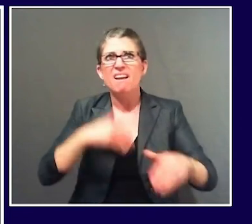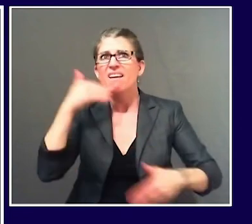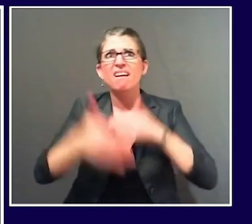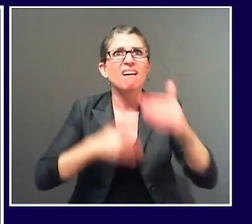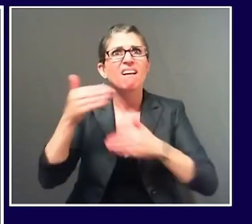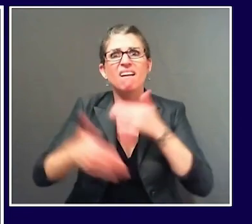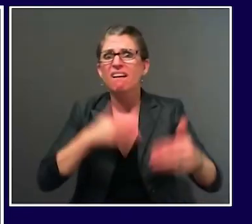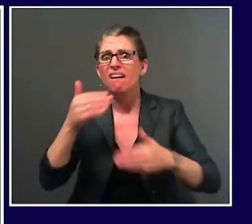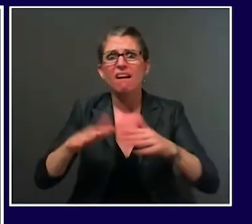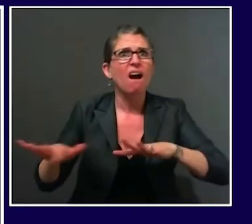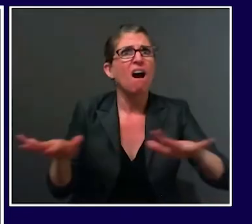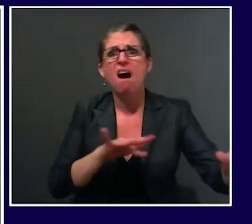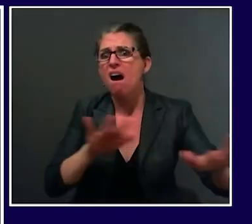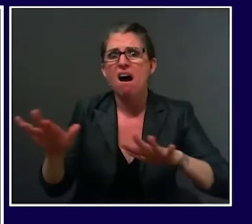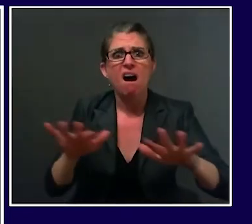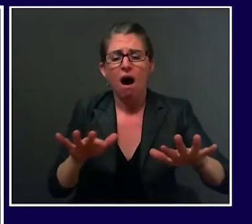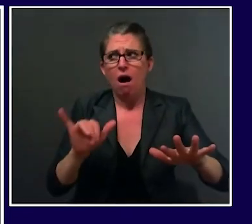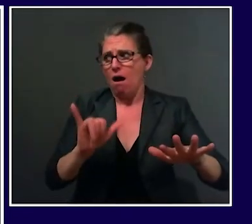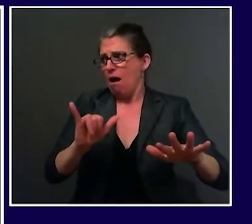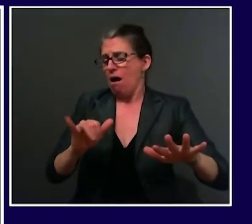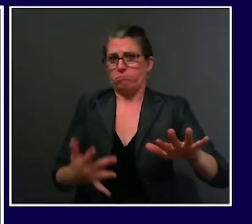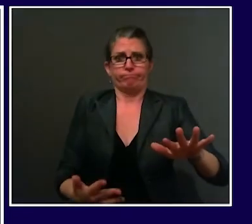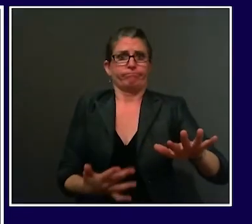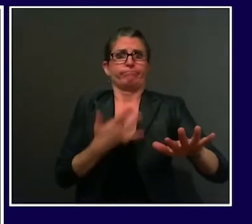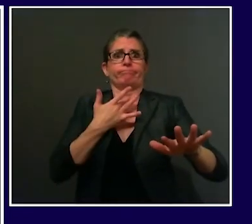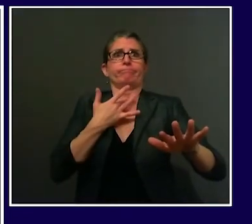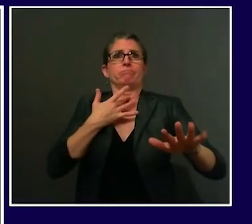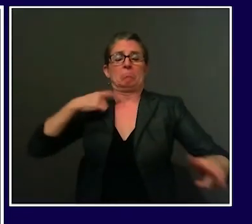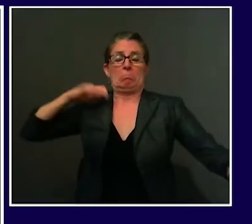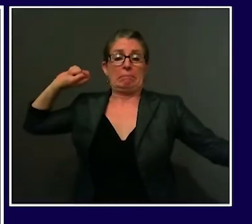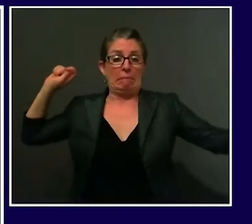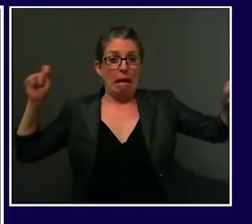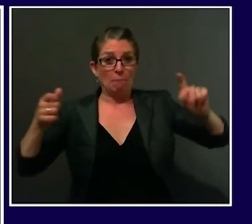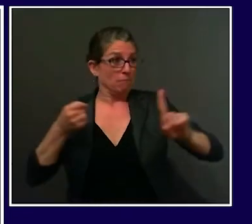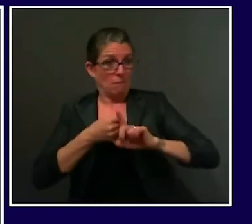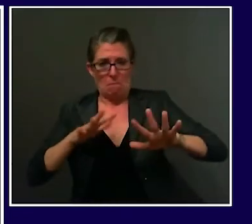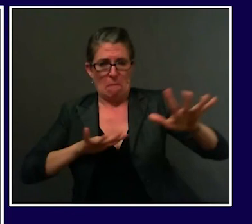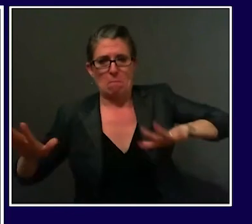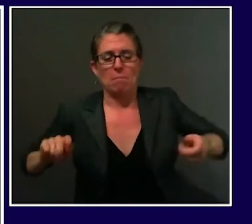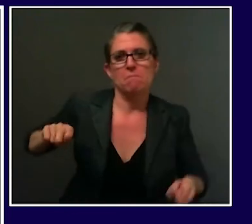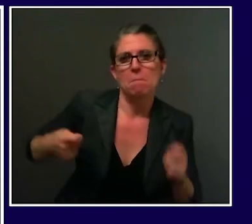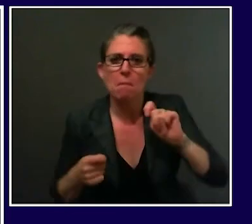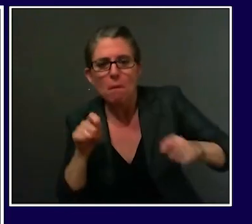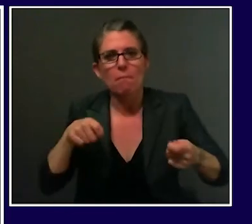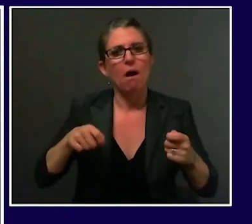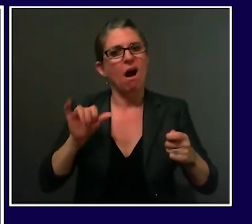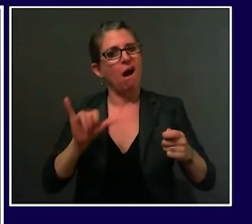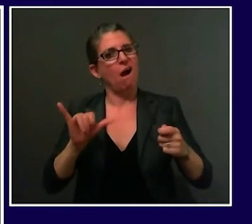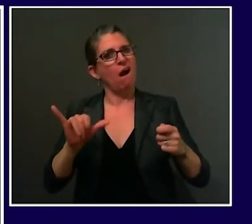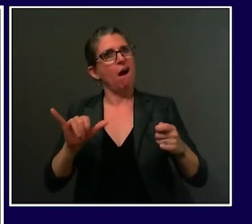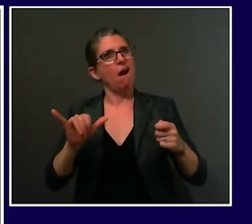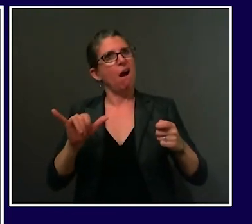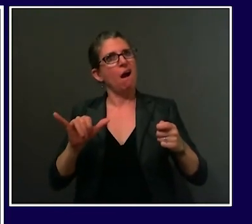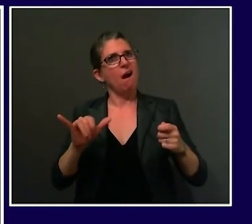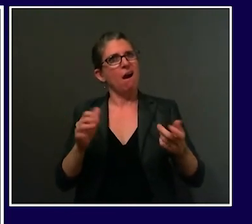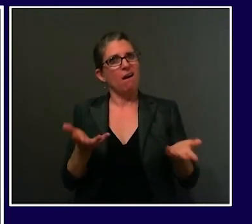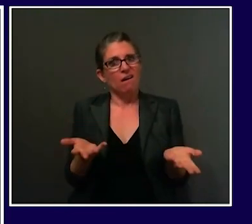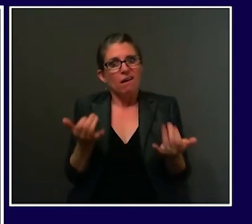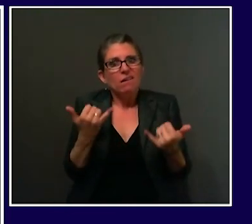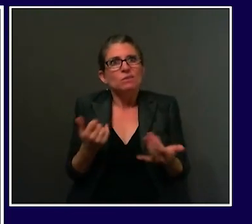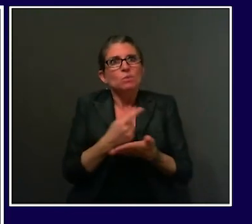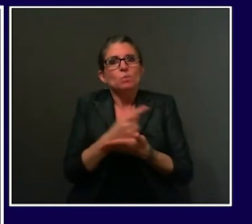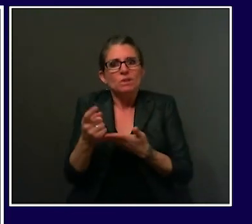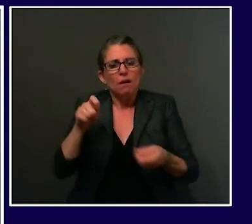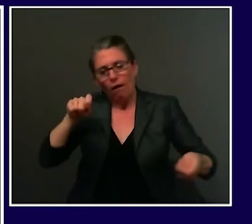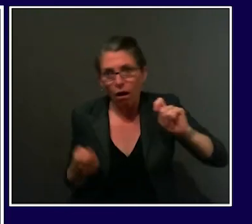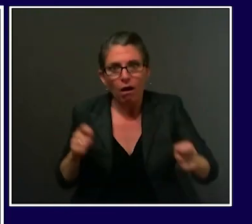reach just a little bit further to accommodate the changes that are in front of us. This most recent change is just another example of